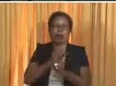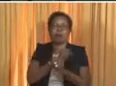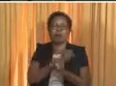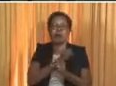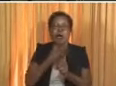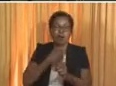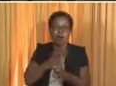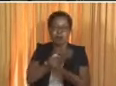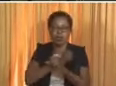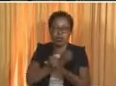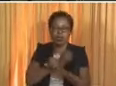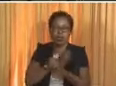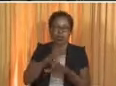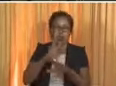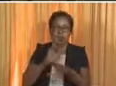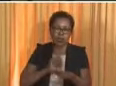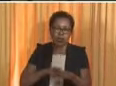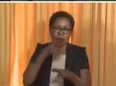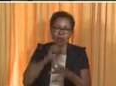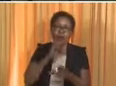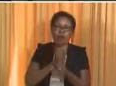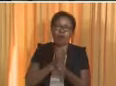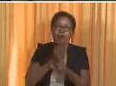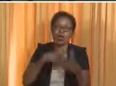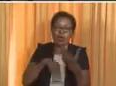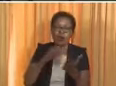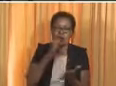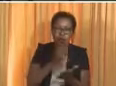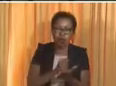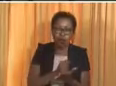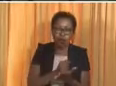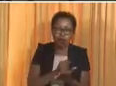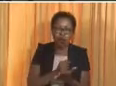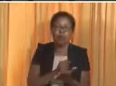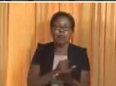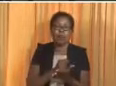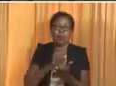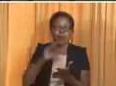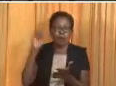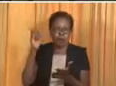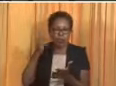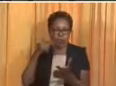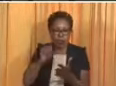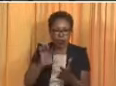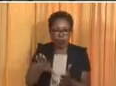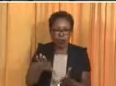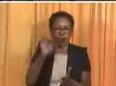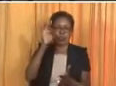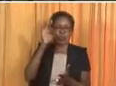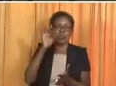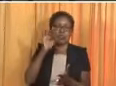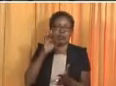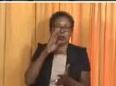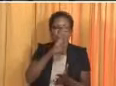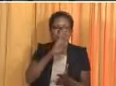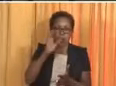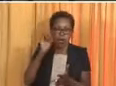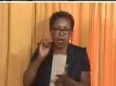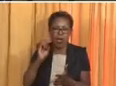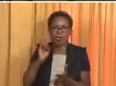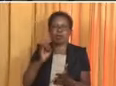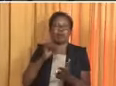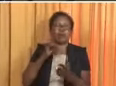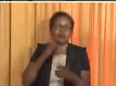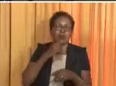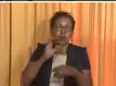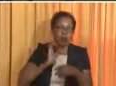tenure of office. It is not contested that the President appointed the Building Bridges, the BBI task force, to document and recommend